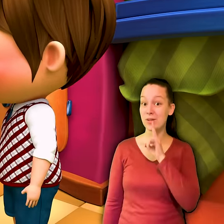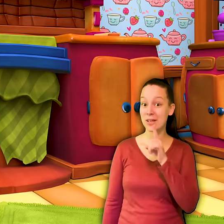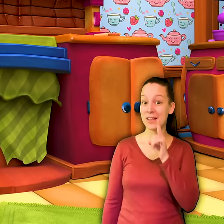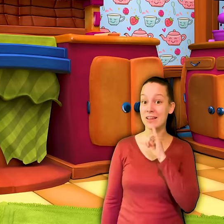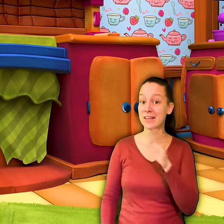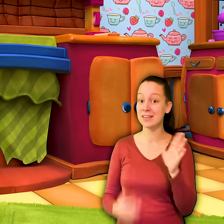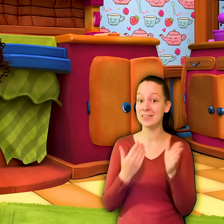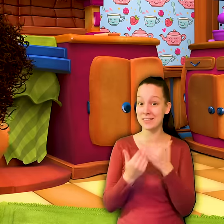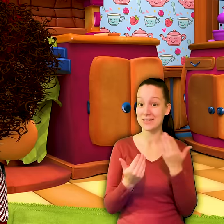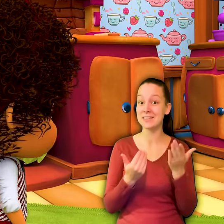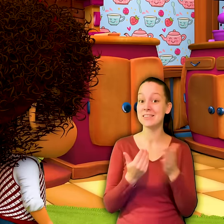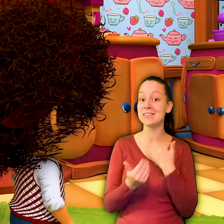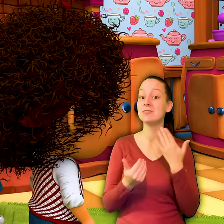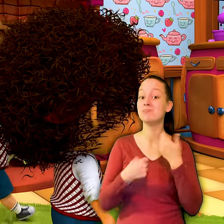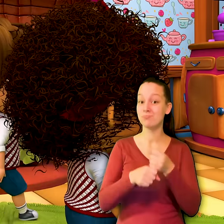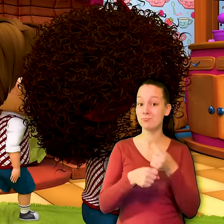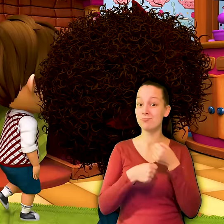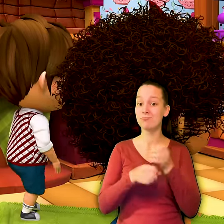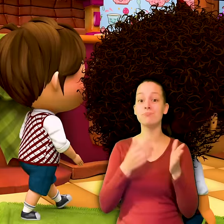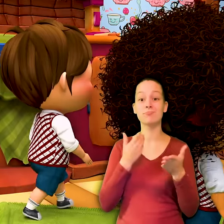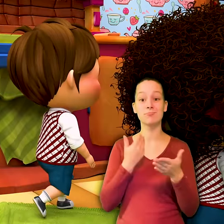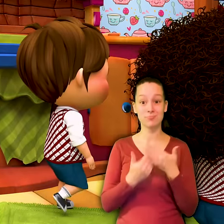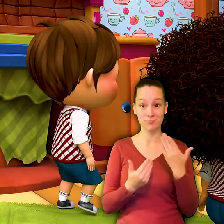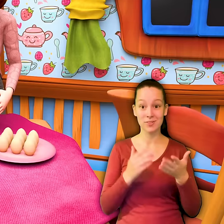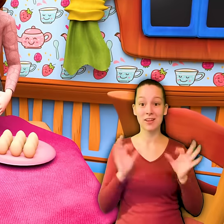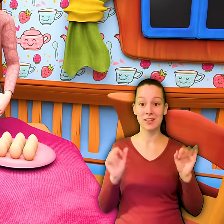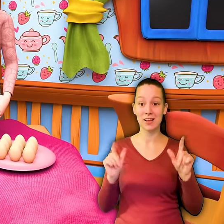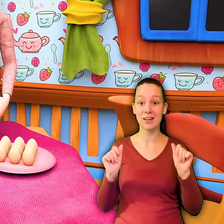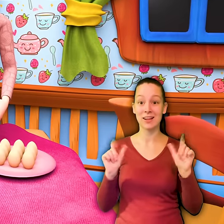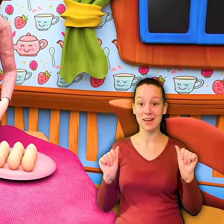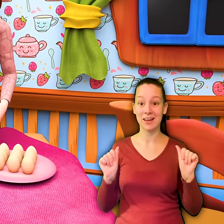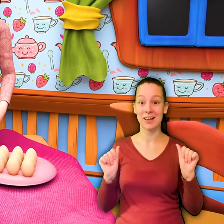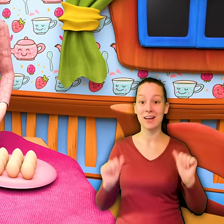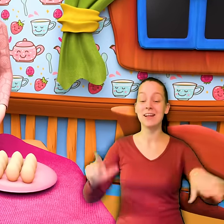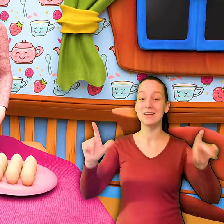it was really easy to make